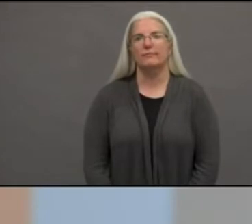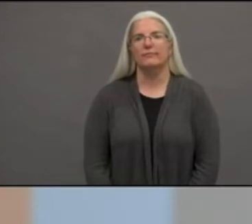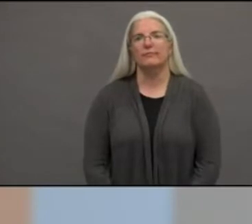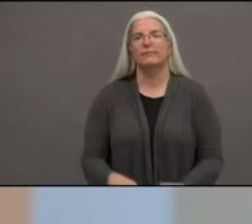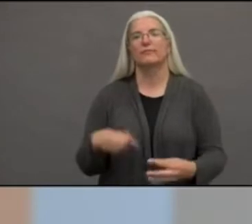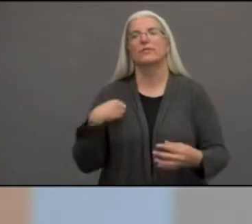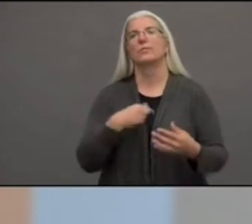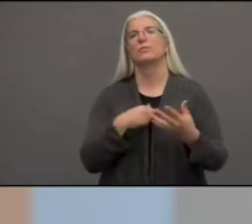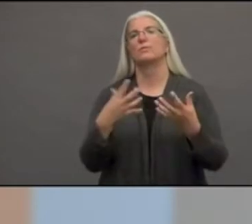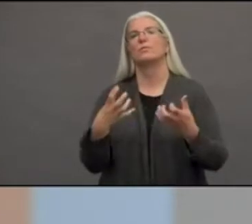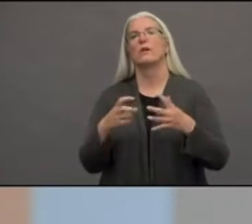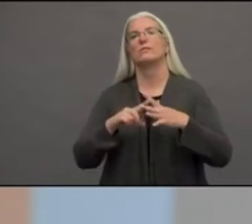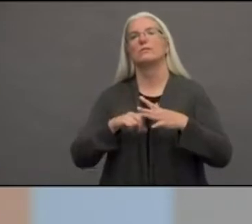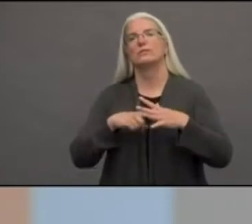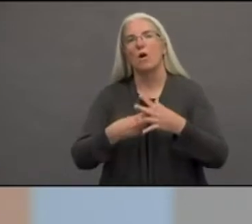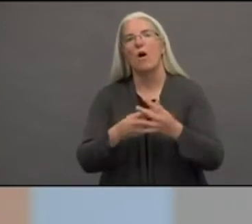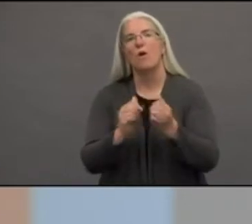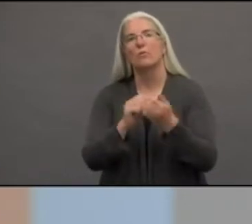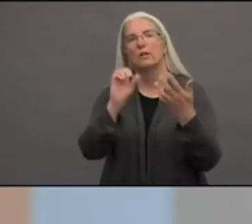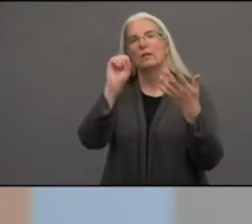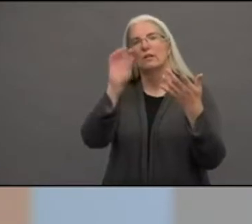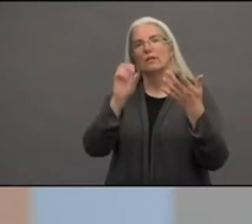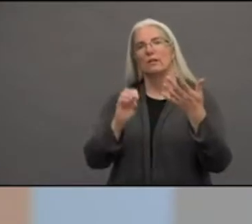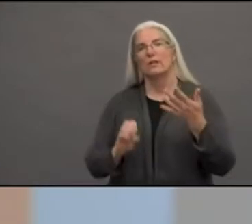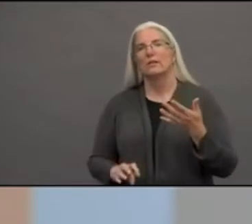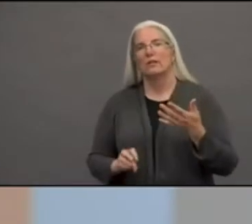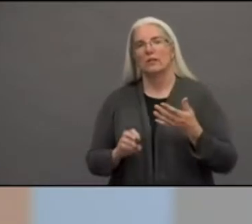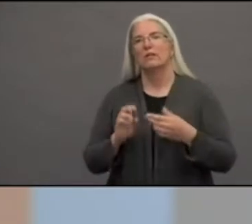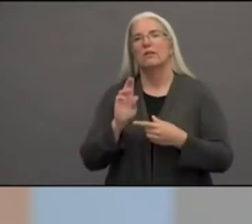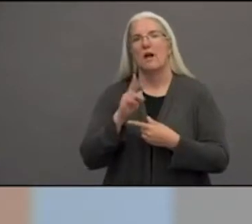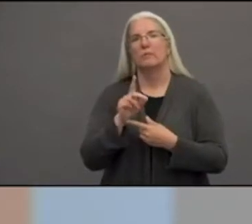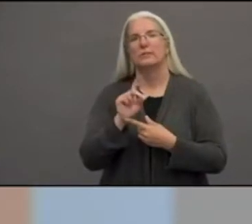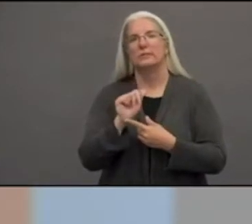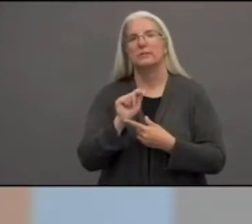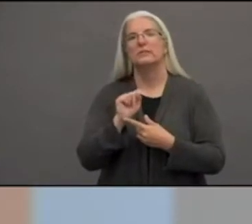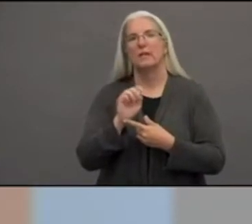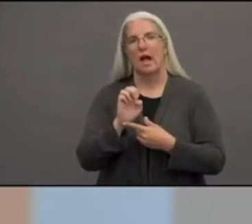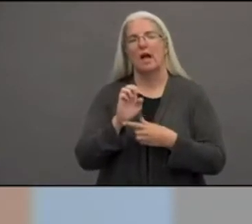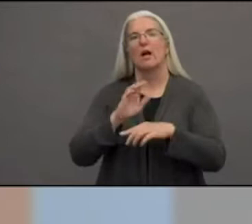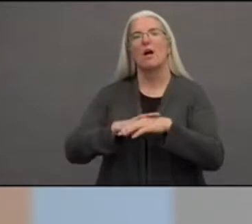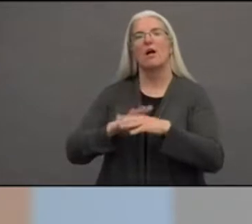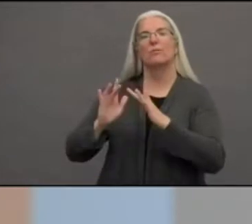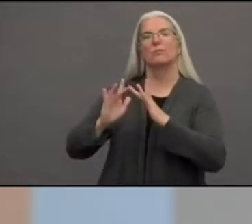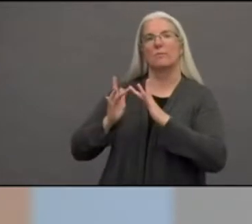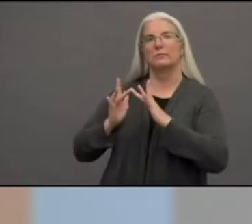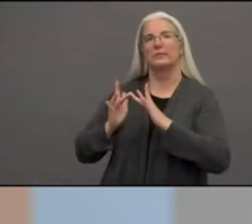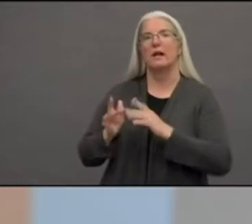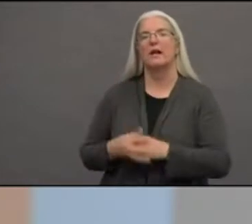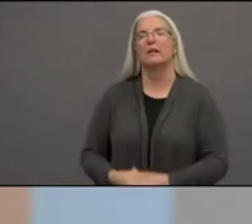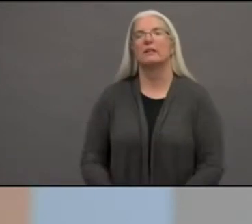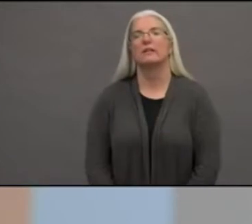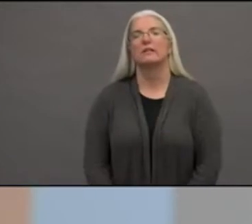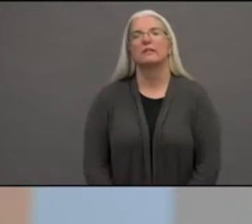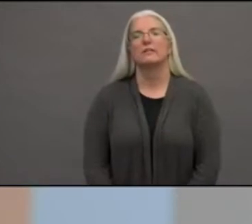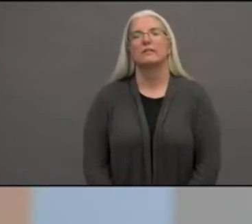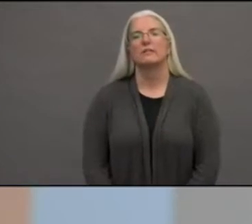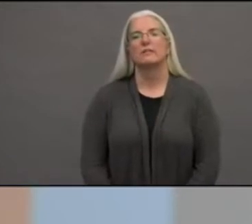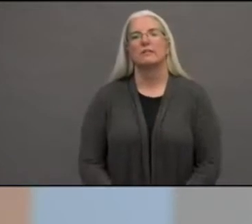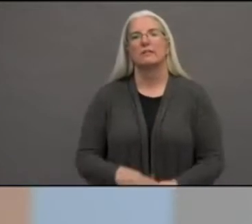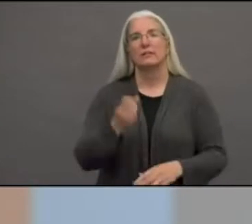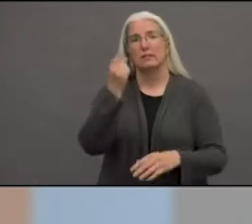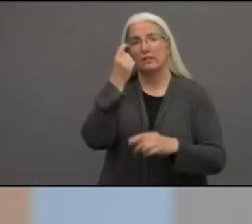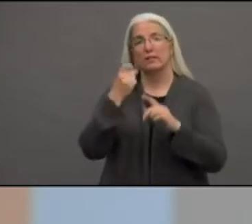out bringing you up to date on some of the information we have on our dashboards, which you can also find on our website. As of yesterday, we have a